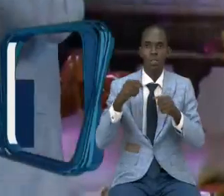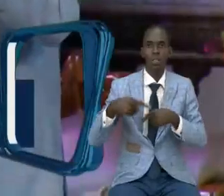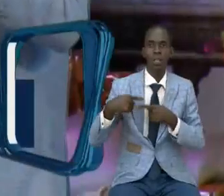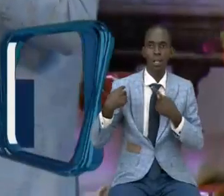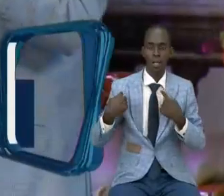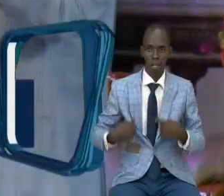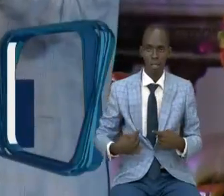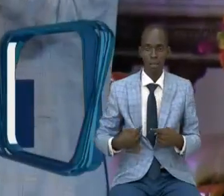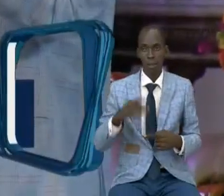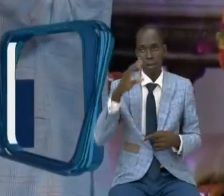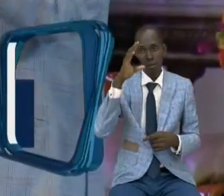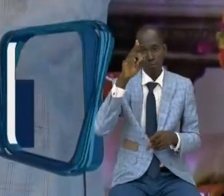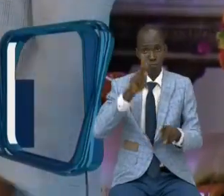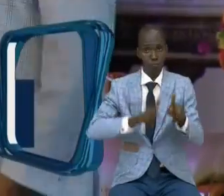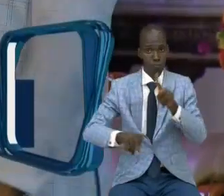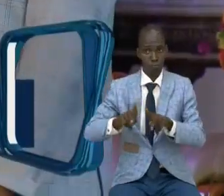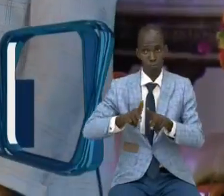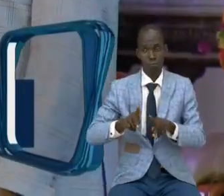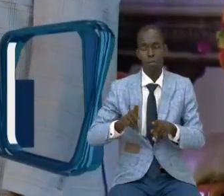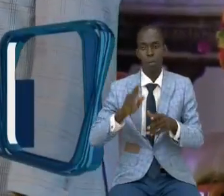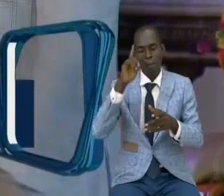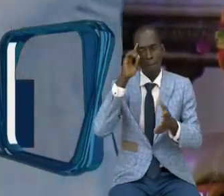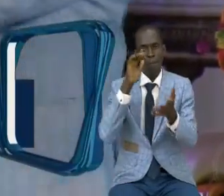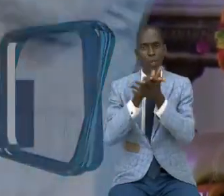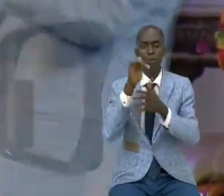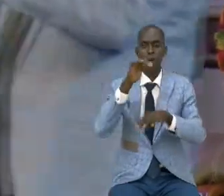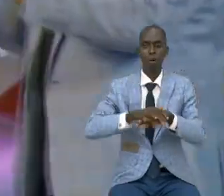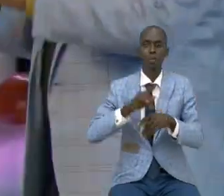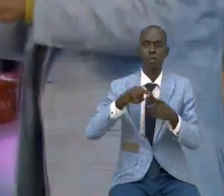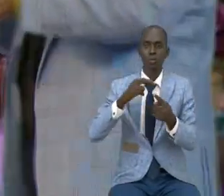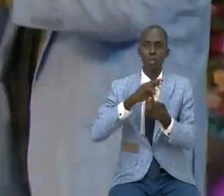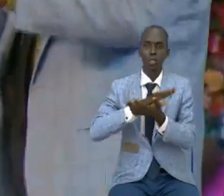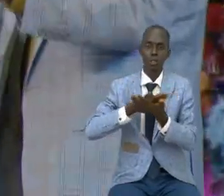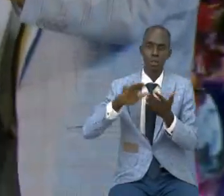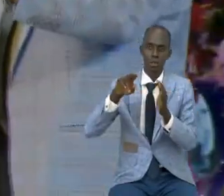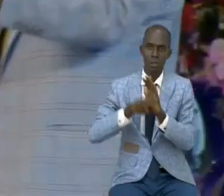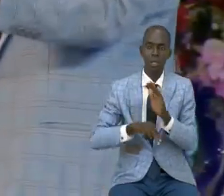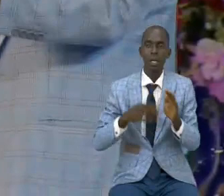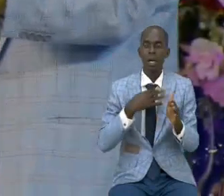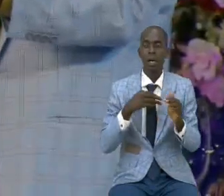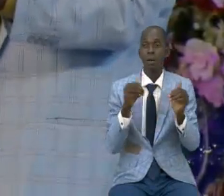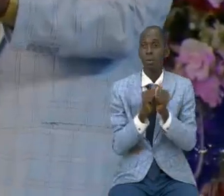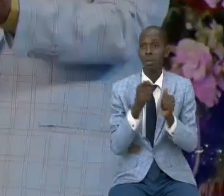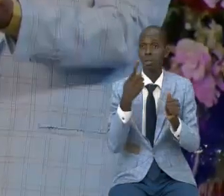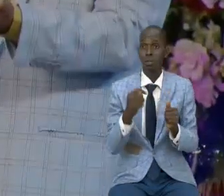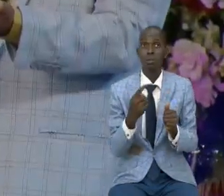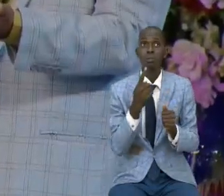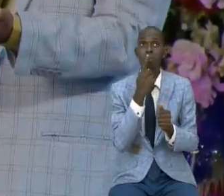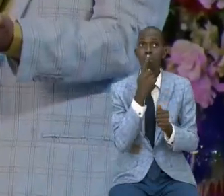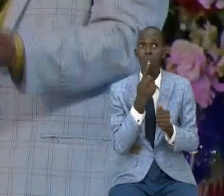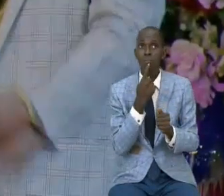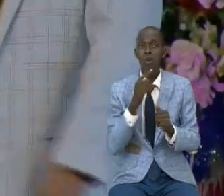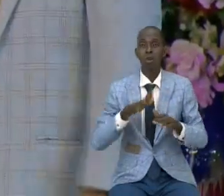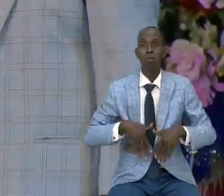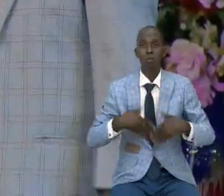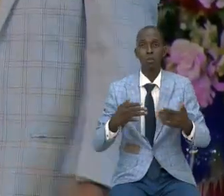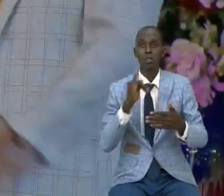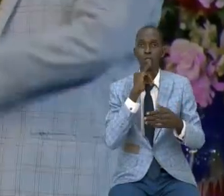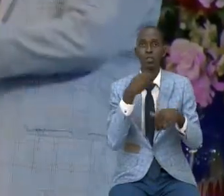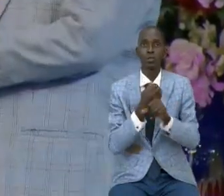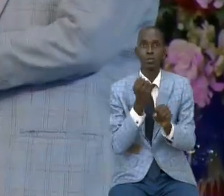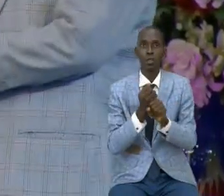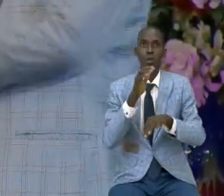man believeth unto righteousness, and with the mouth confession is made